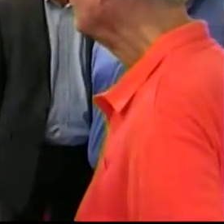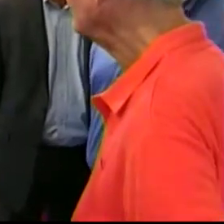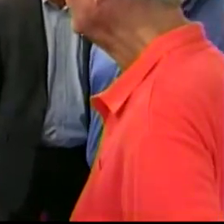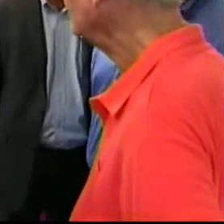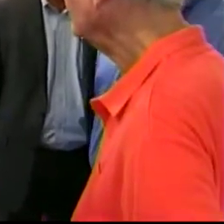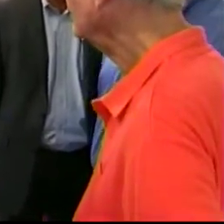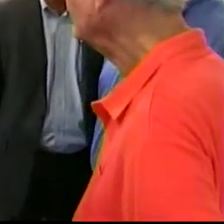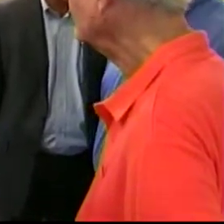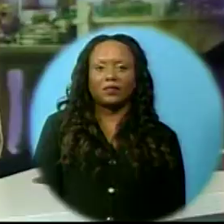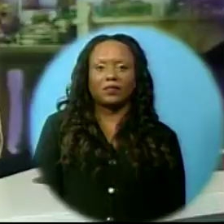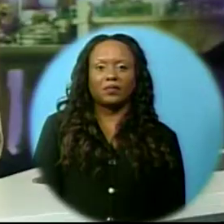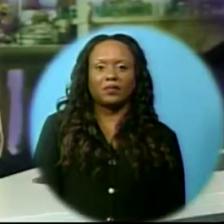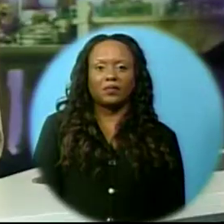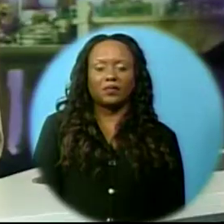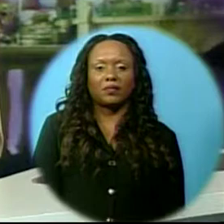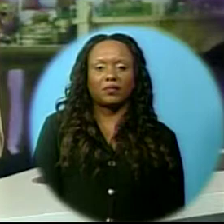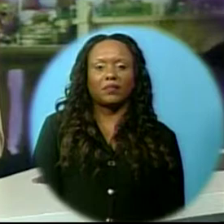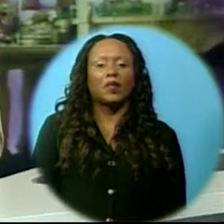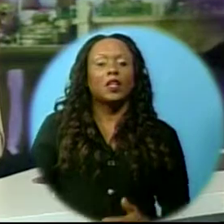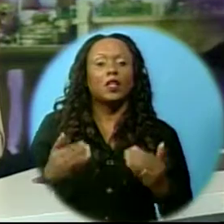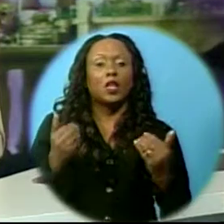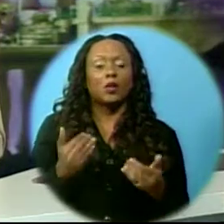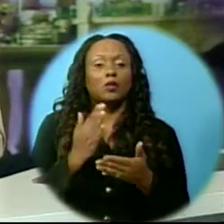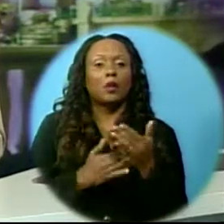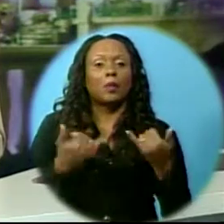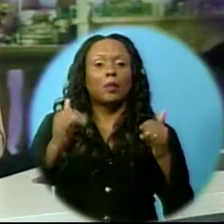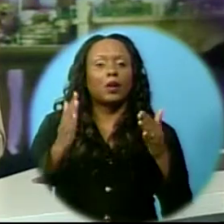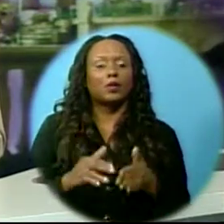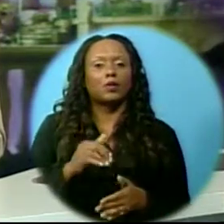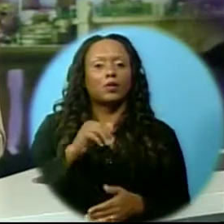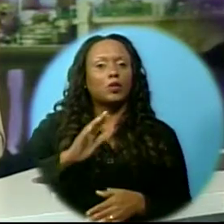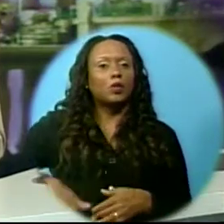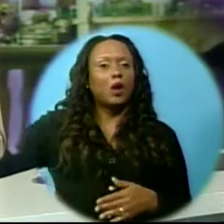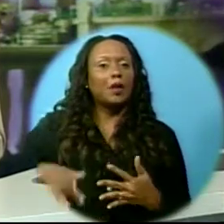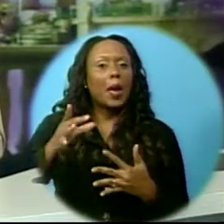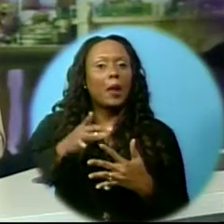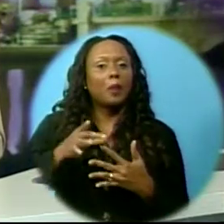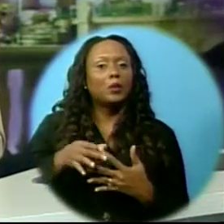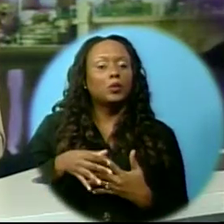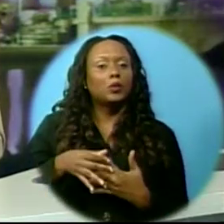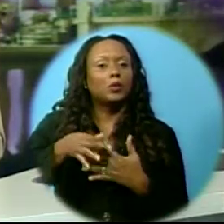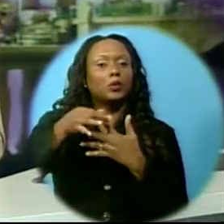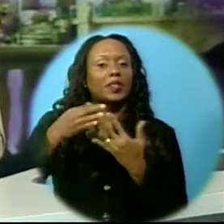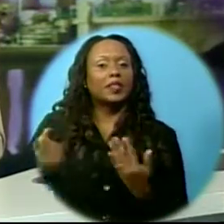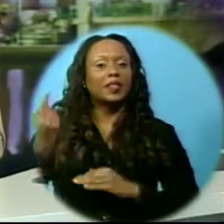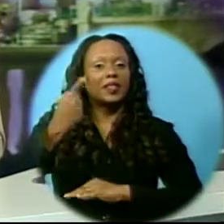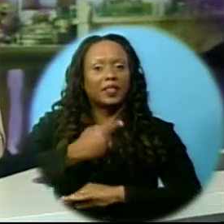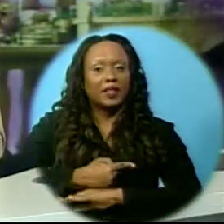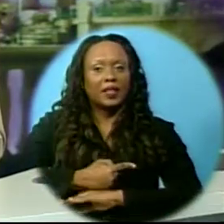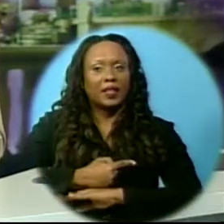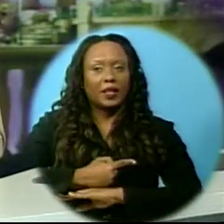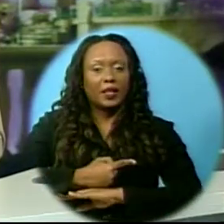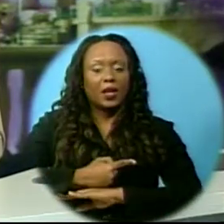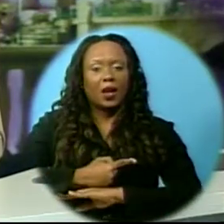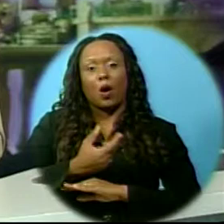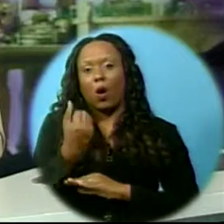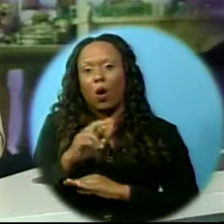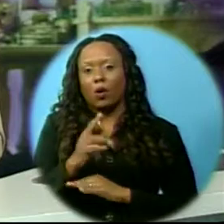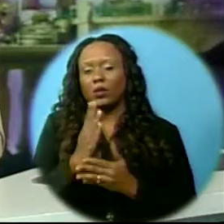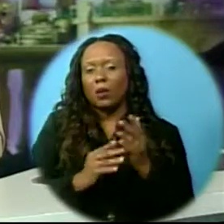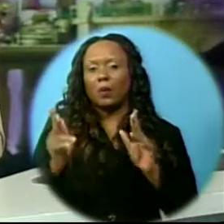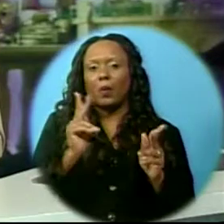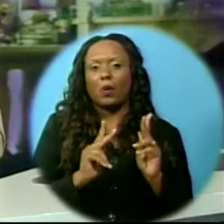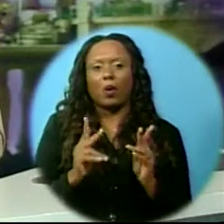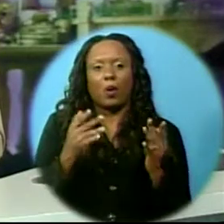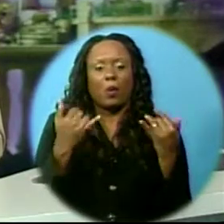Jones, CBC Sports. Thanks, Shane. Now, players who weren't picked in today's inaugural draft, as well as those who will be on West